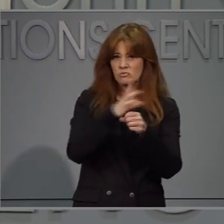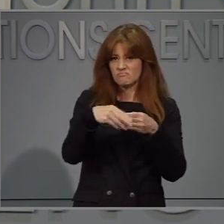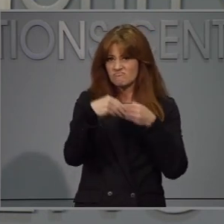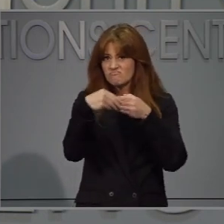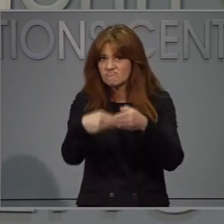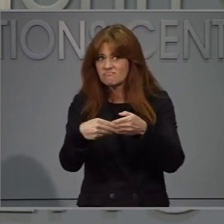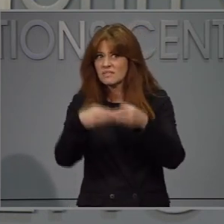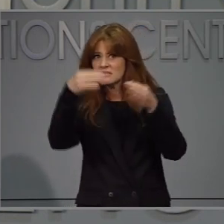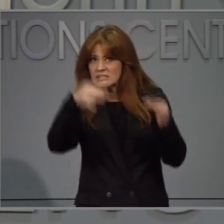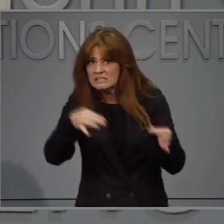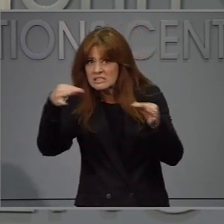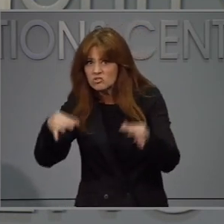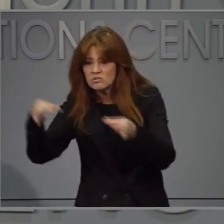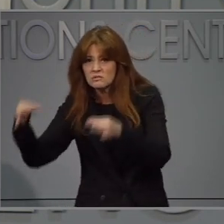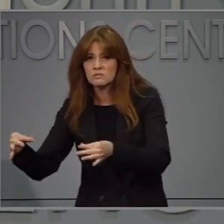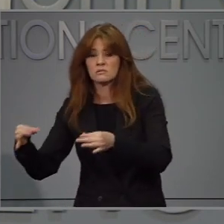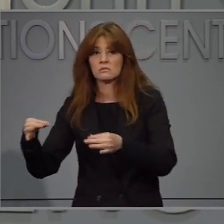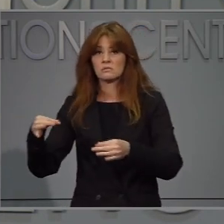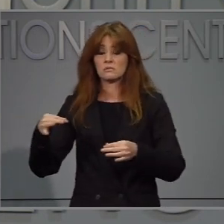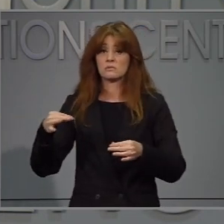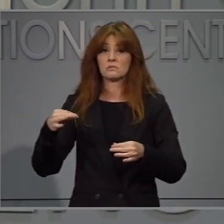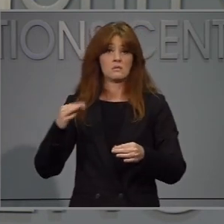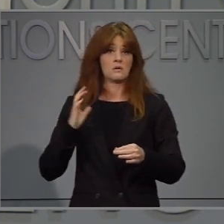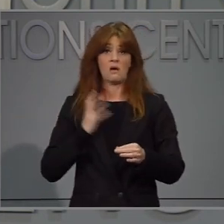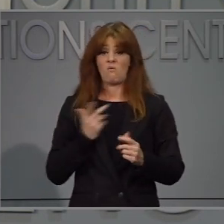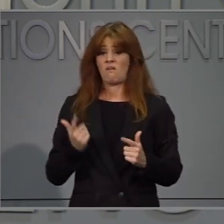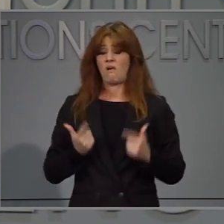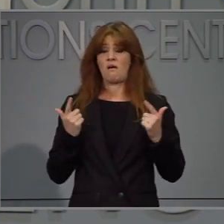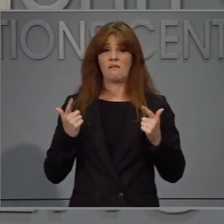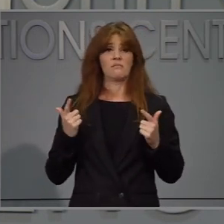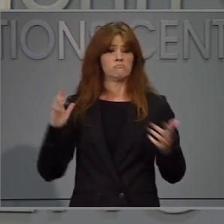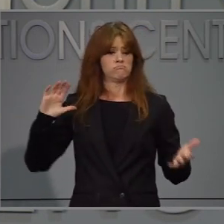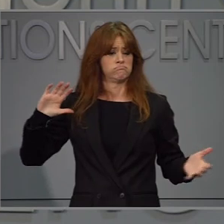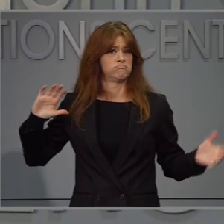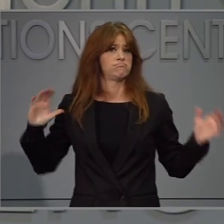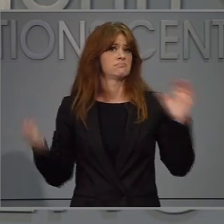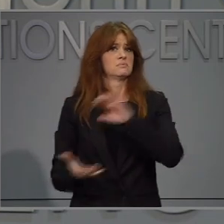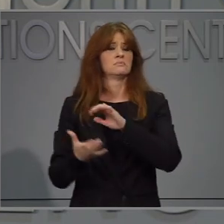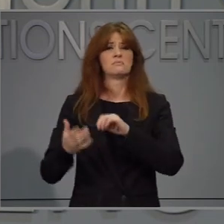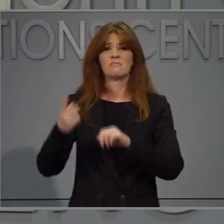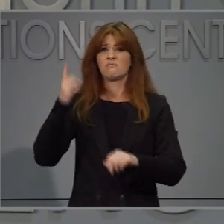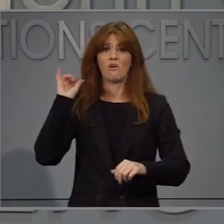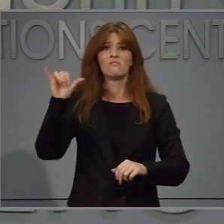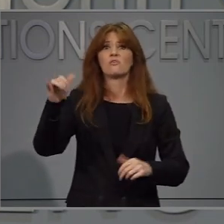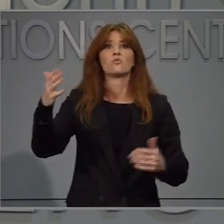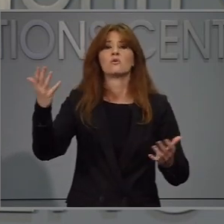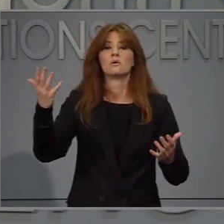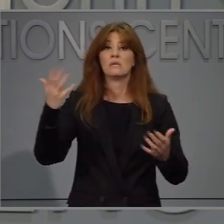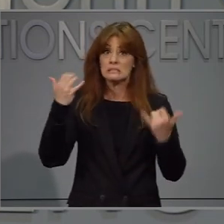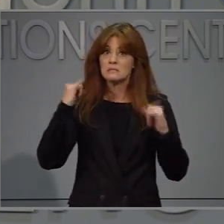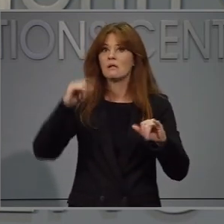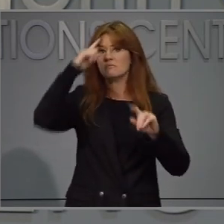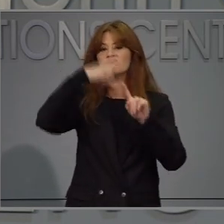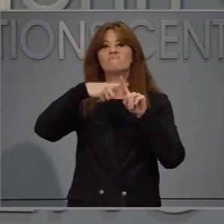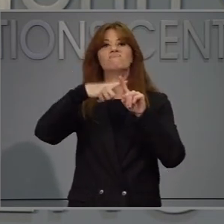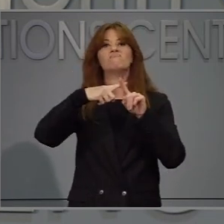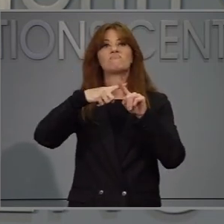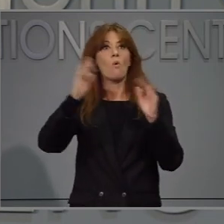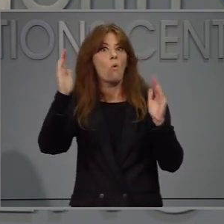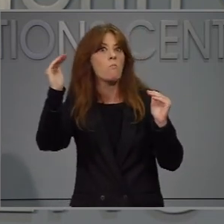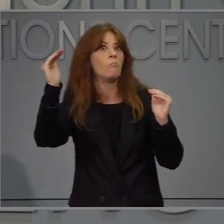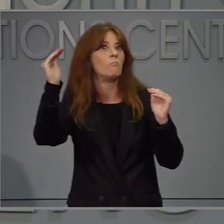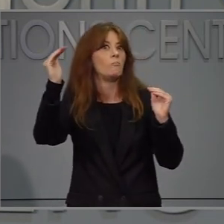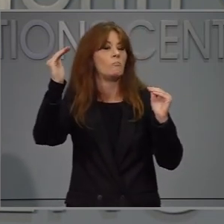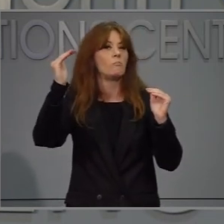And though we know our lives have been forever changed by this pandemic, there are signs of hope.